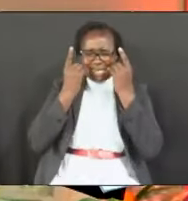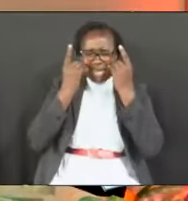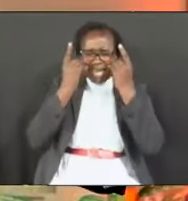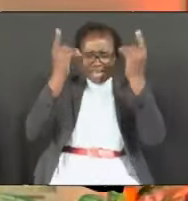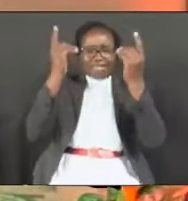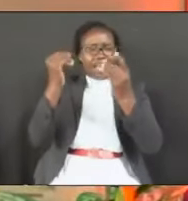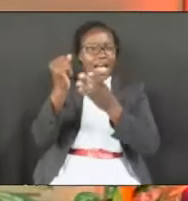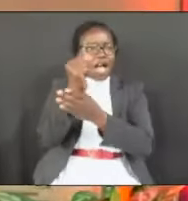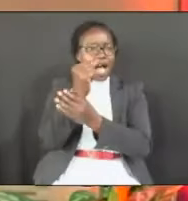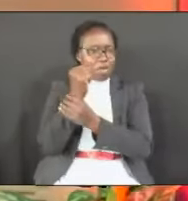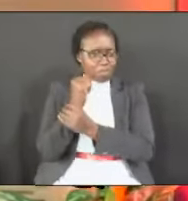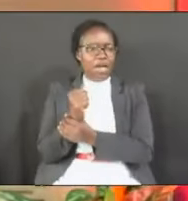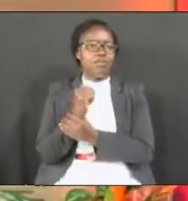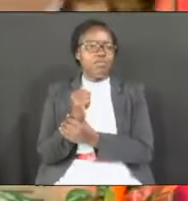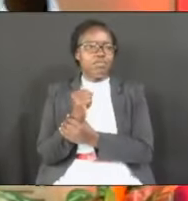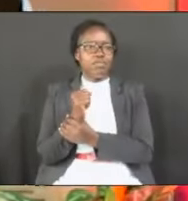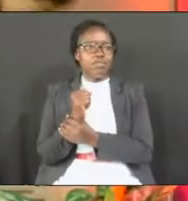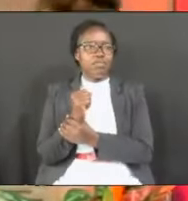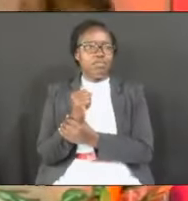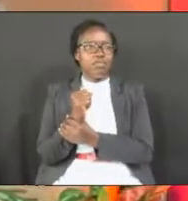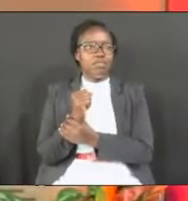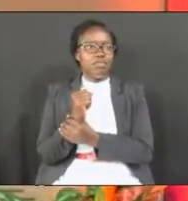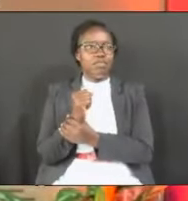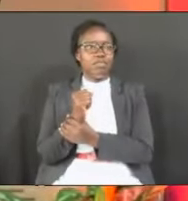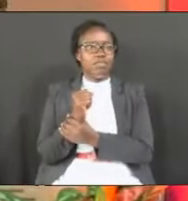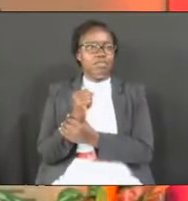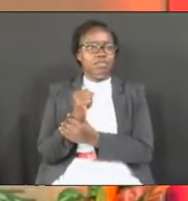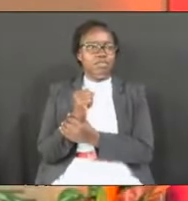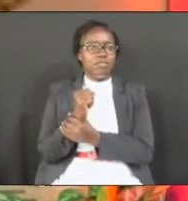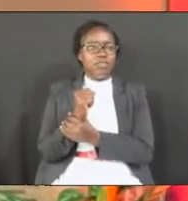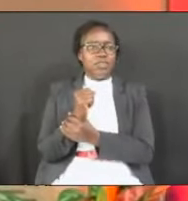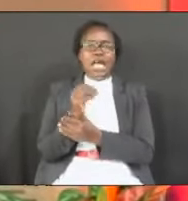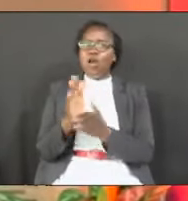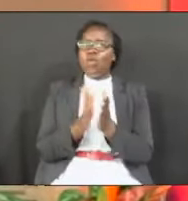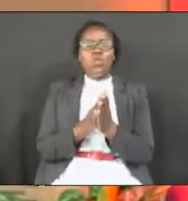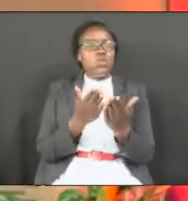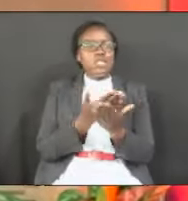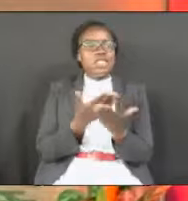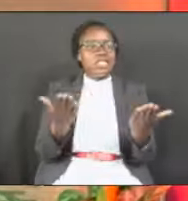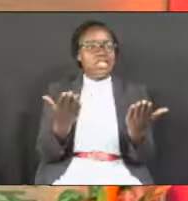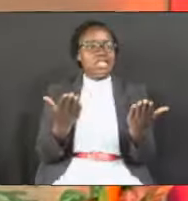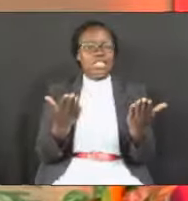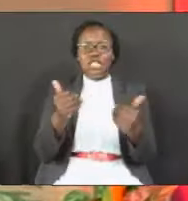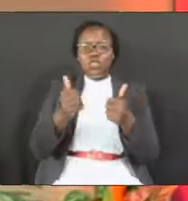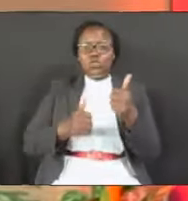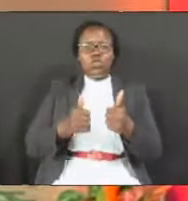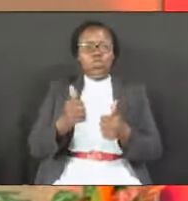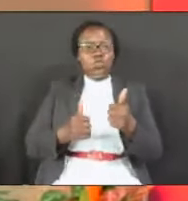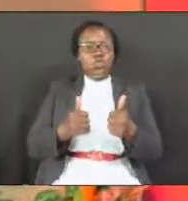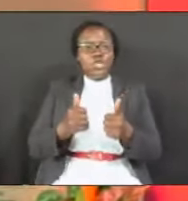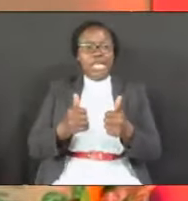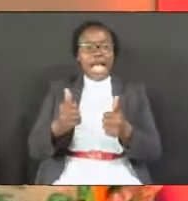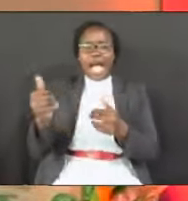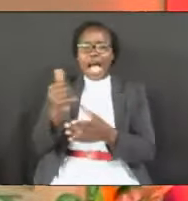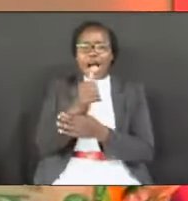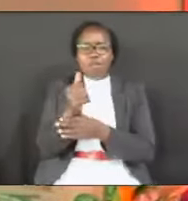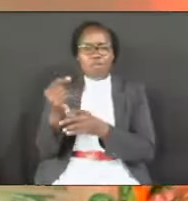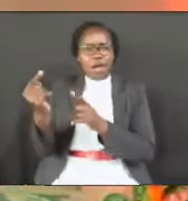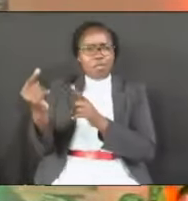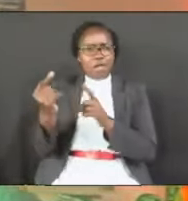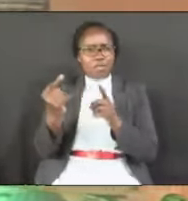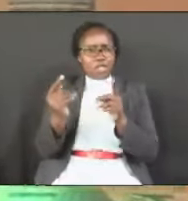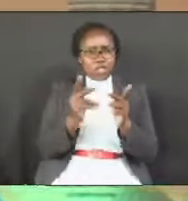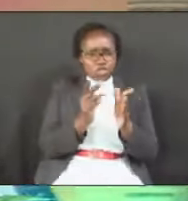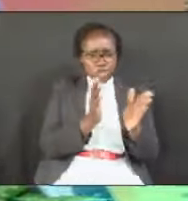Abraham. Are you with me? This tells you the magnitude in which Abraham and moved into the